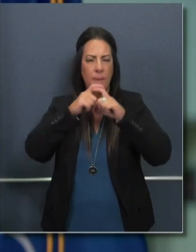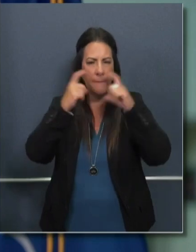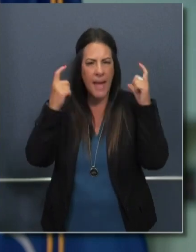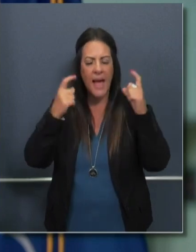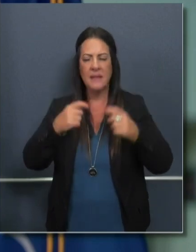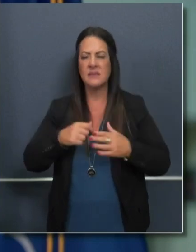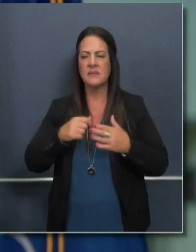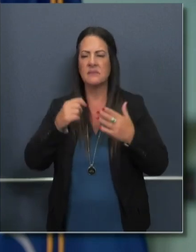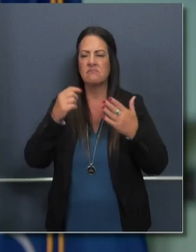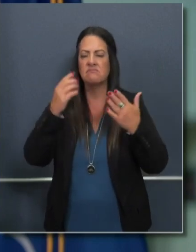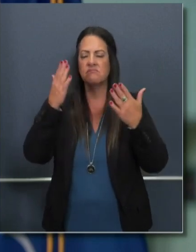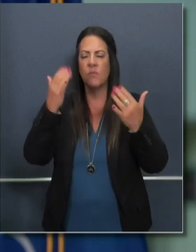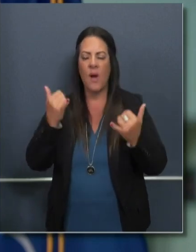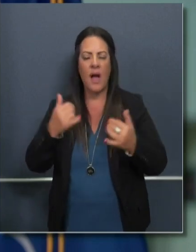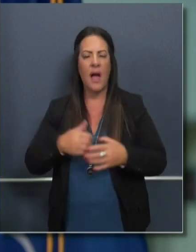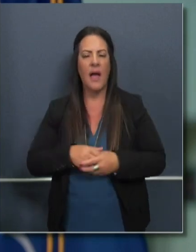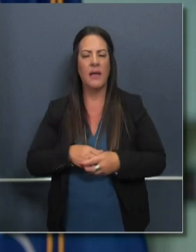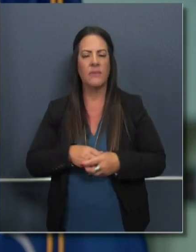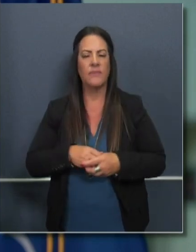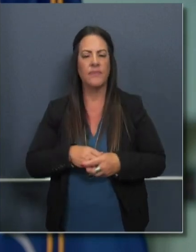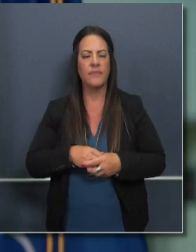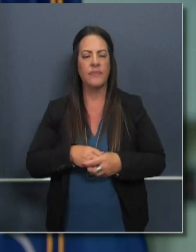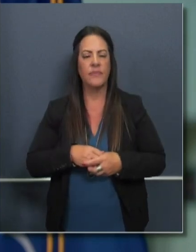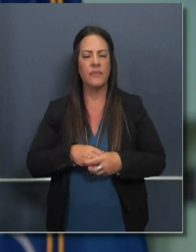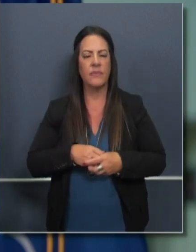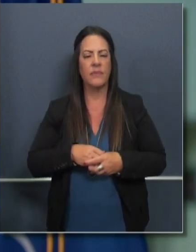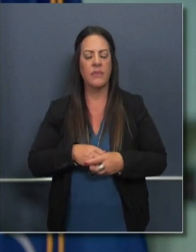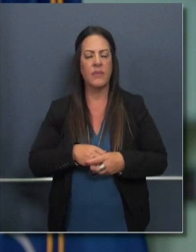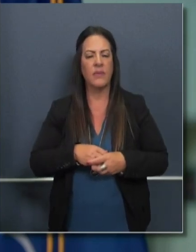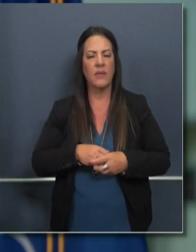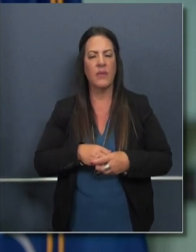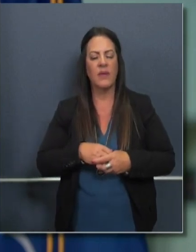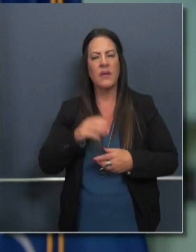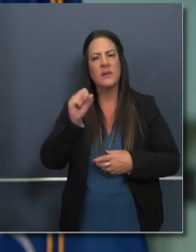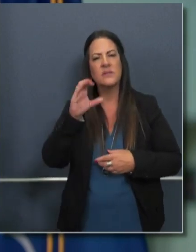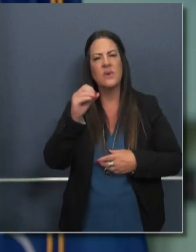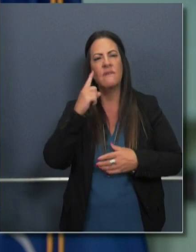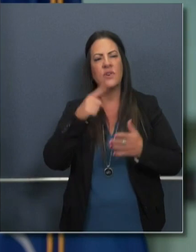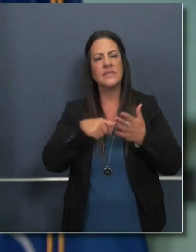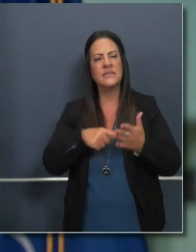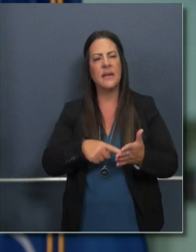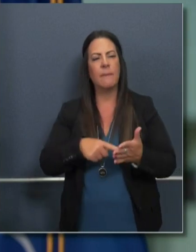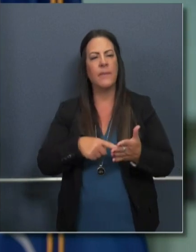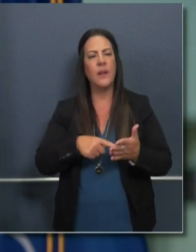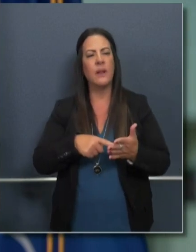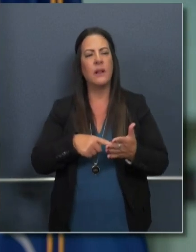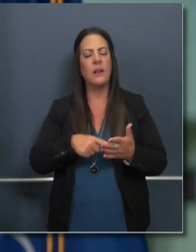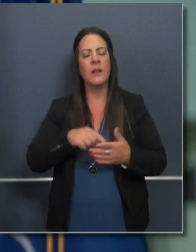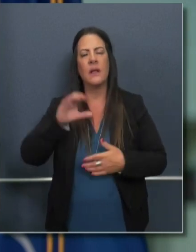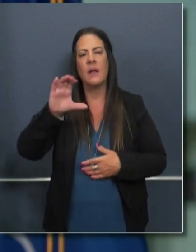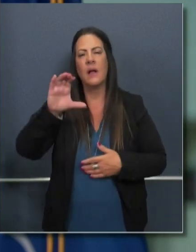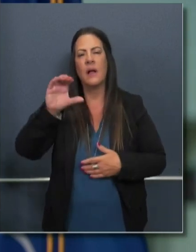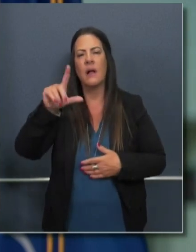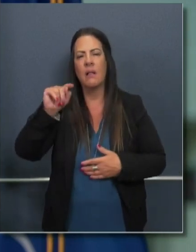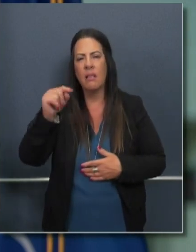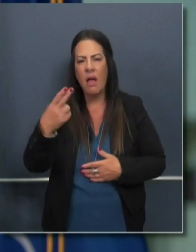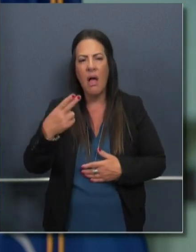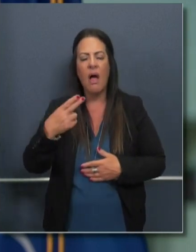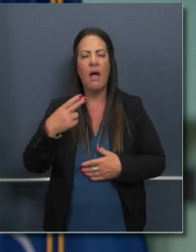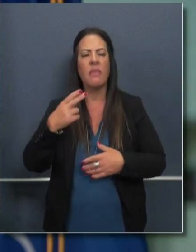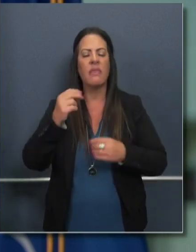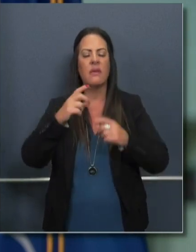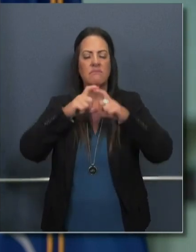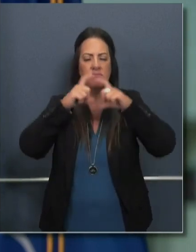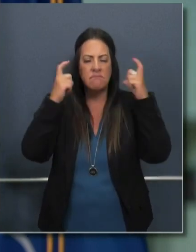clarity. The school's guidance says that schools are supposed to teach and reinforce the use of cloth face coverings, masks, or face